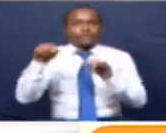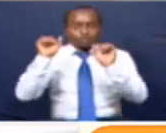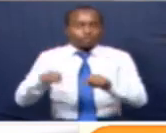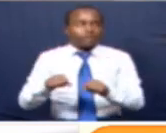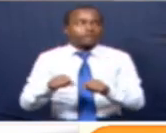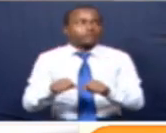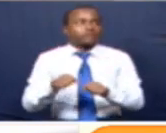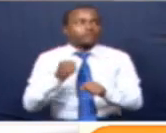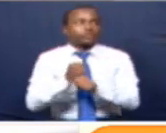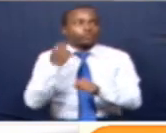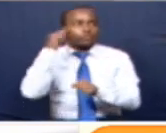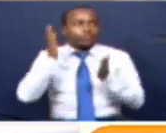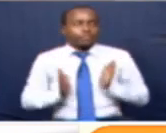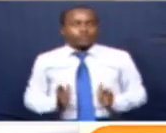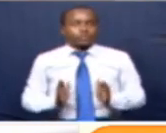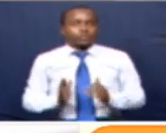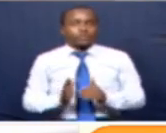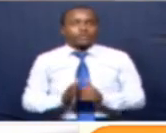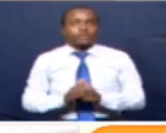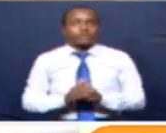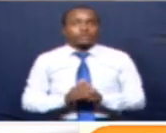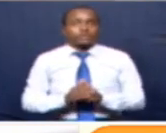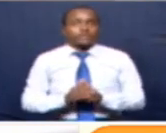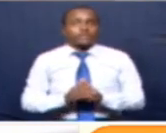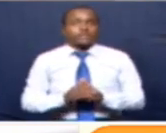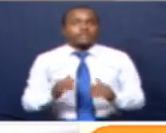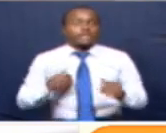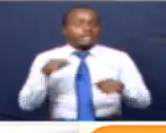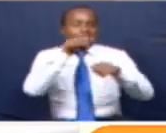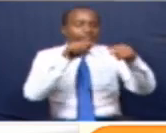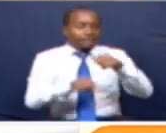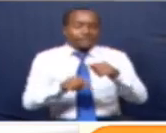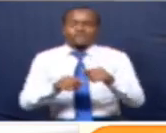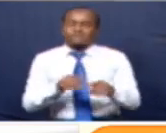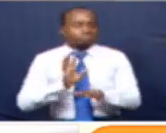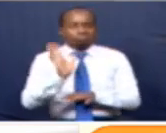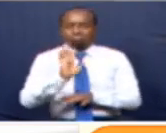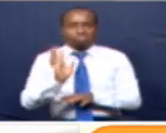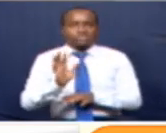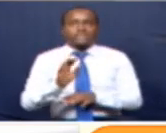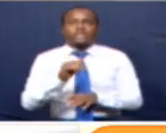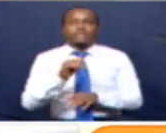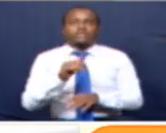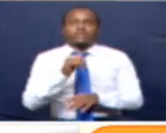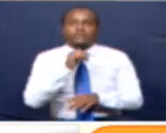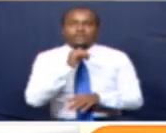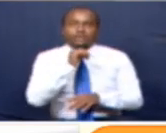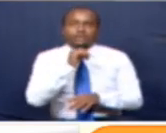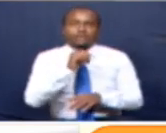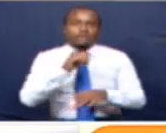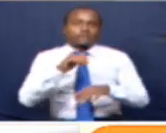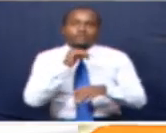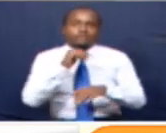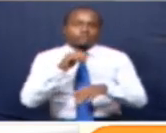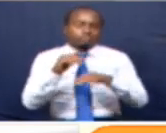being, that eye for an eye, tooth for a tooth scenario is no longer tenable in modern society. And so